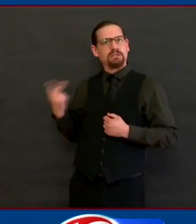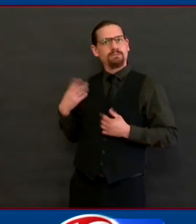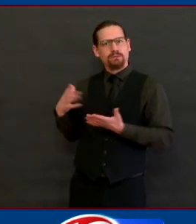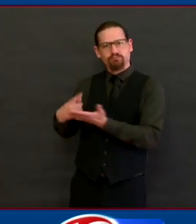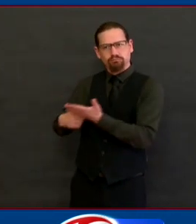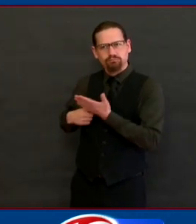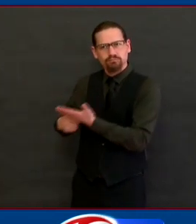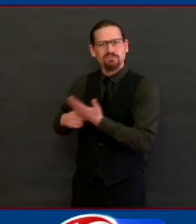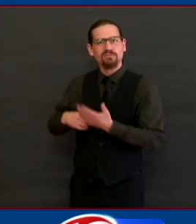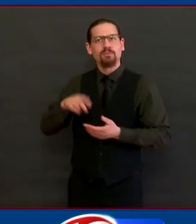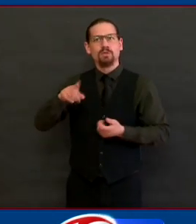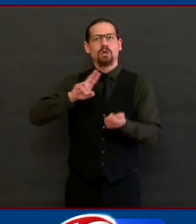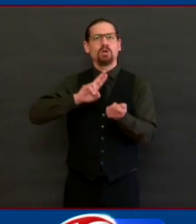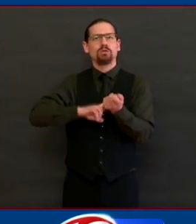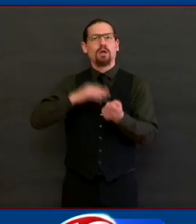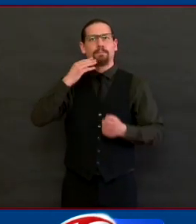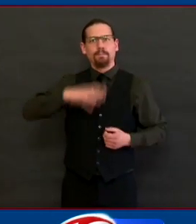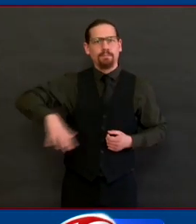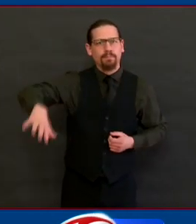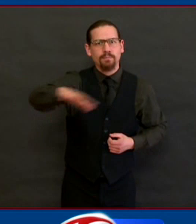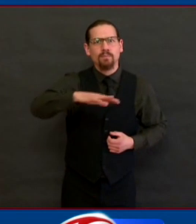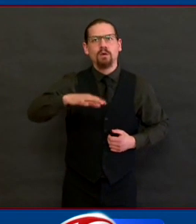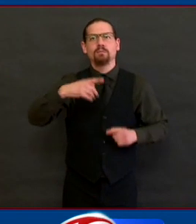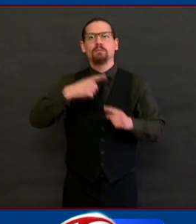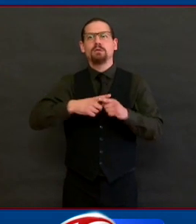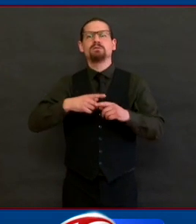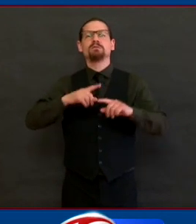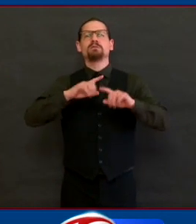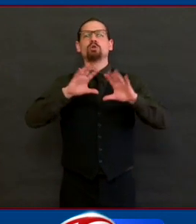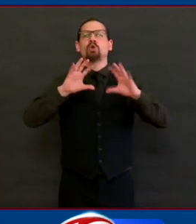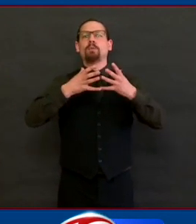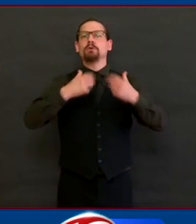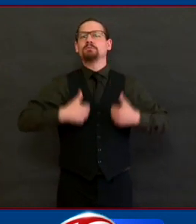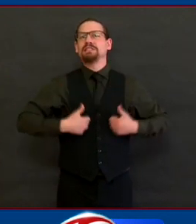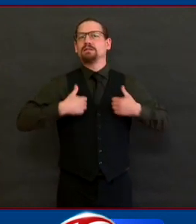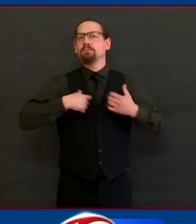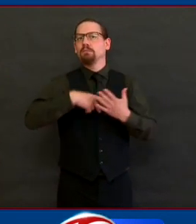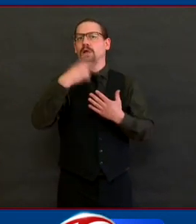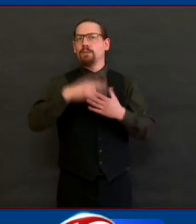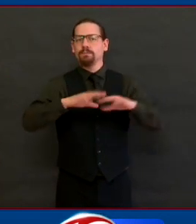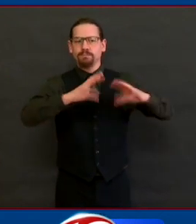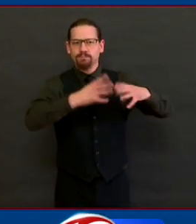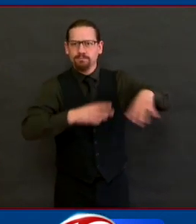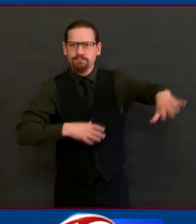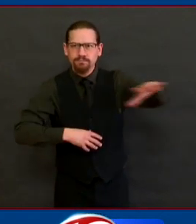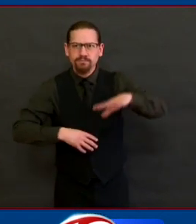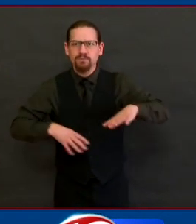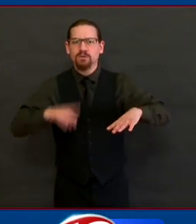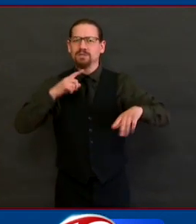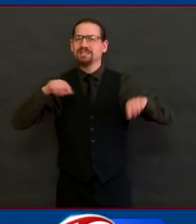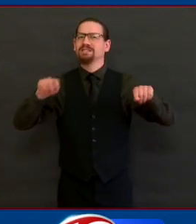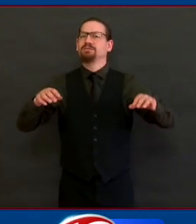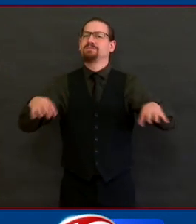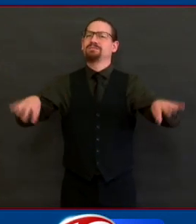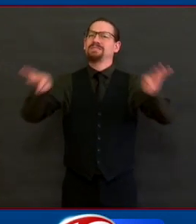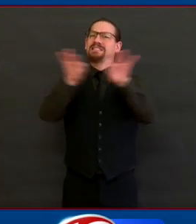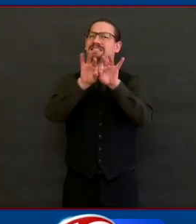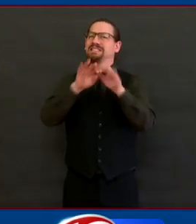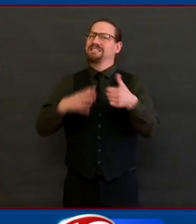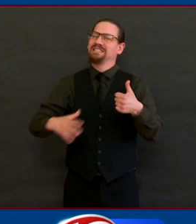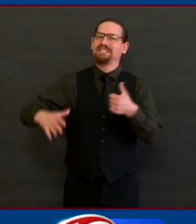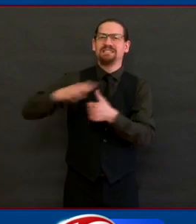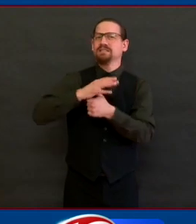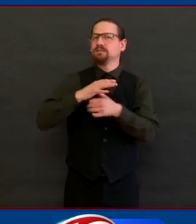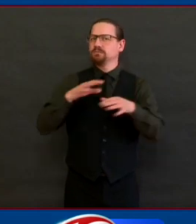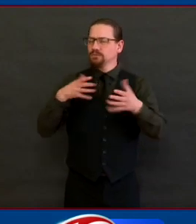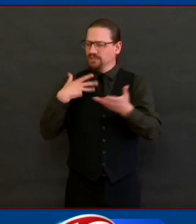settings remain very challenging for us in Rhode Island and a top priority to help address.